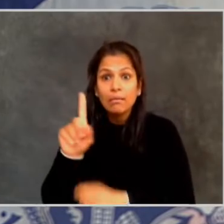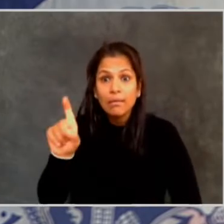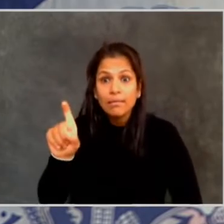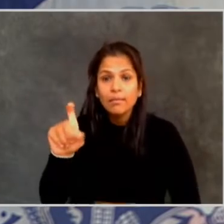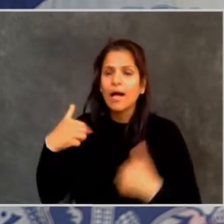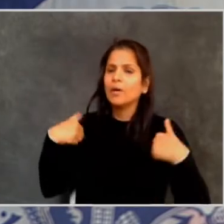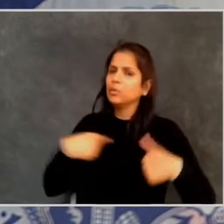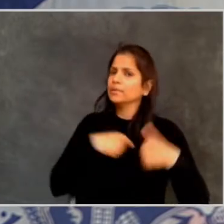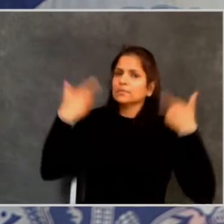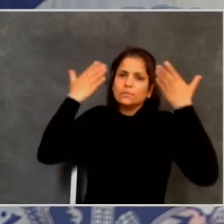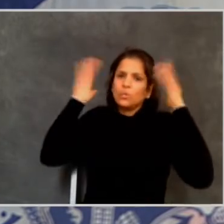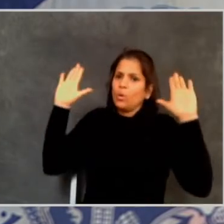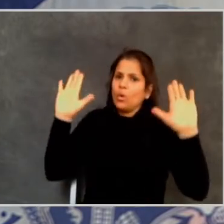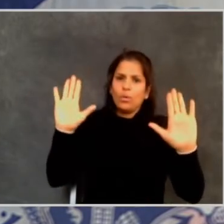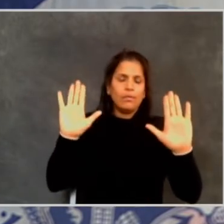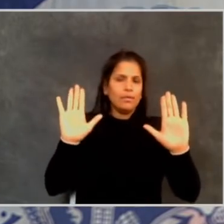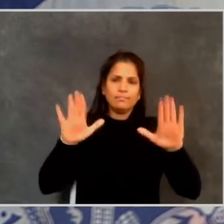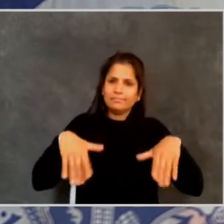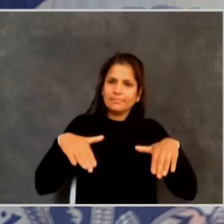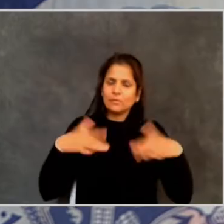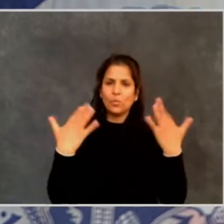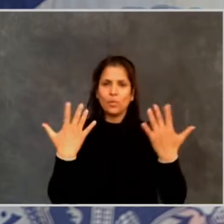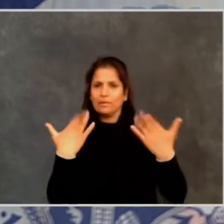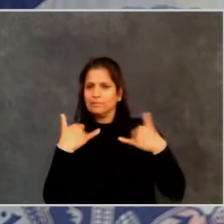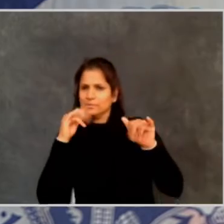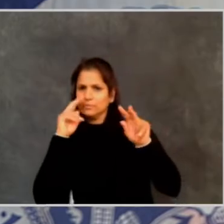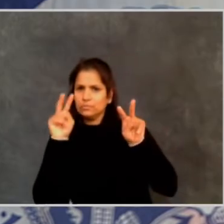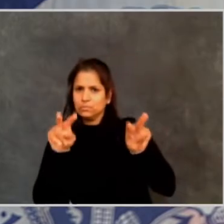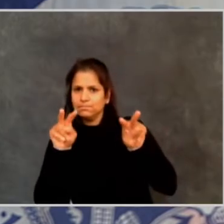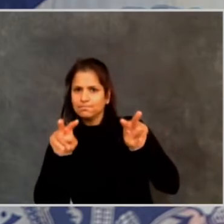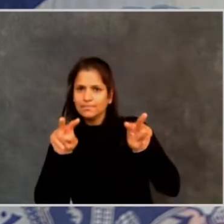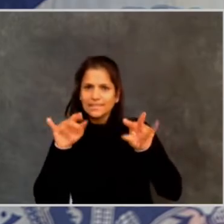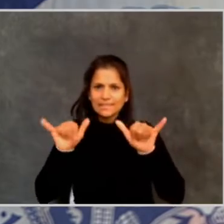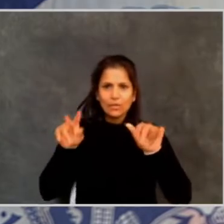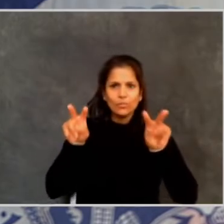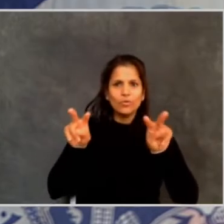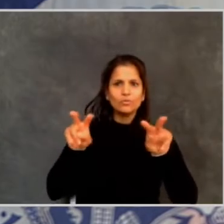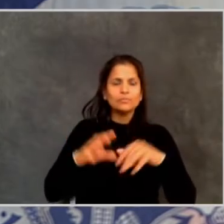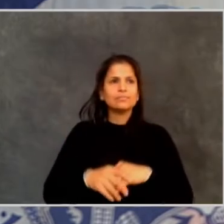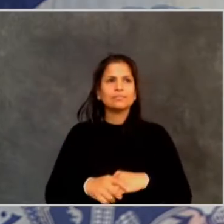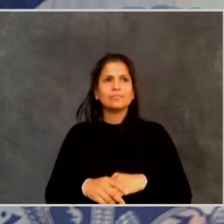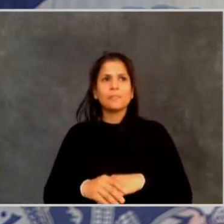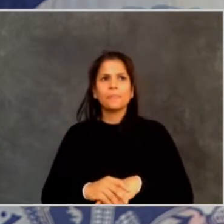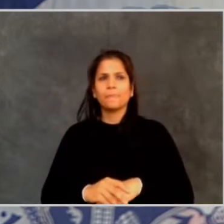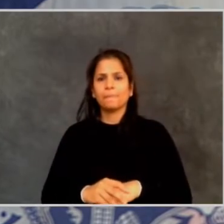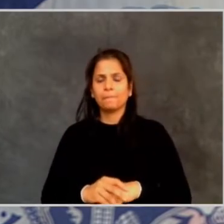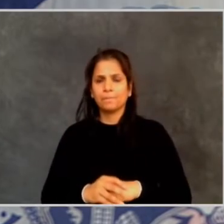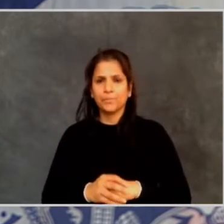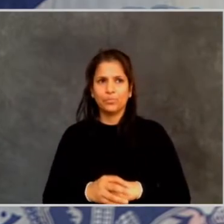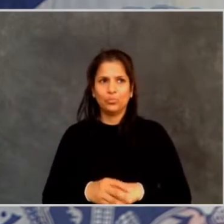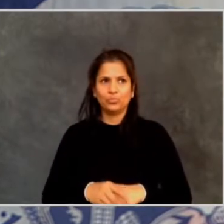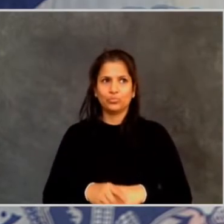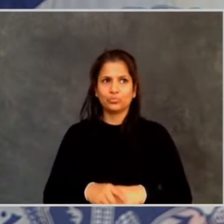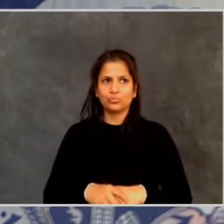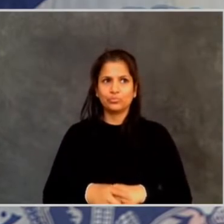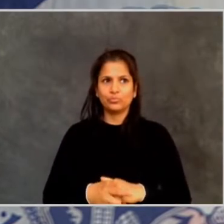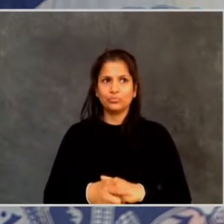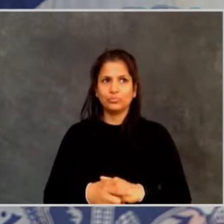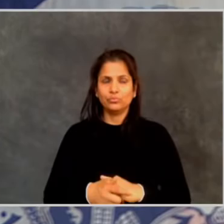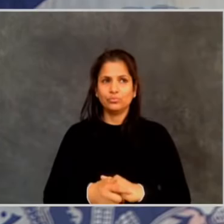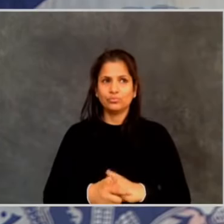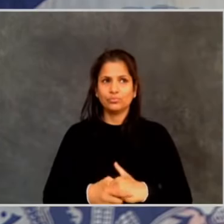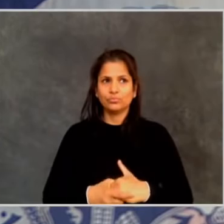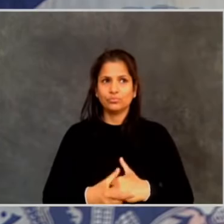FDA. Mitch has talked to him a bunch of times. I've talked to him. He's been incredibly accessible and